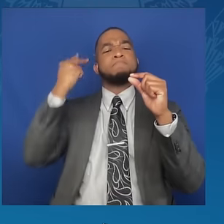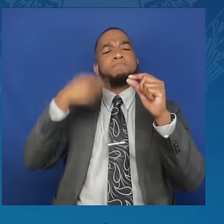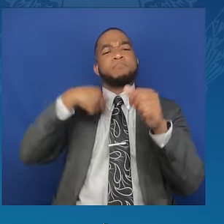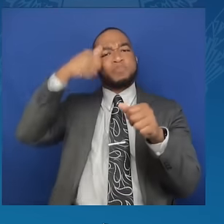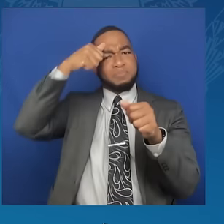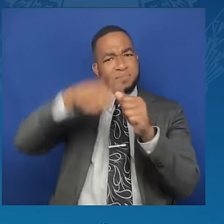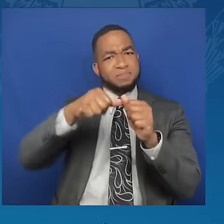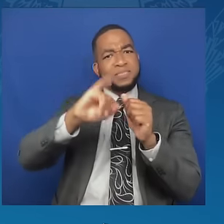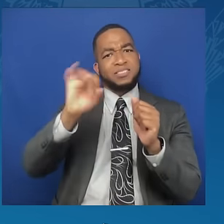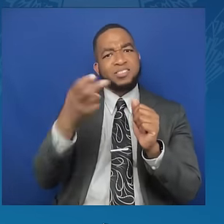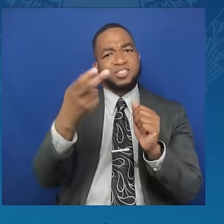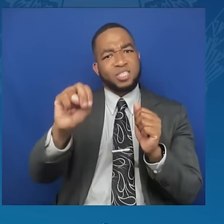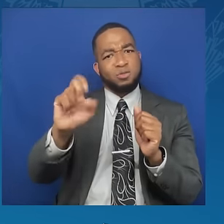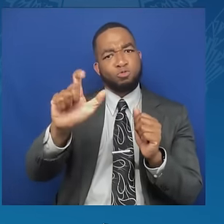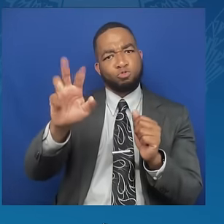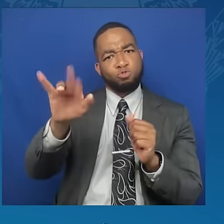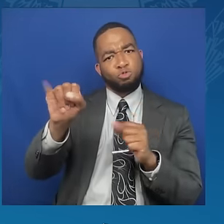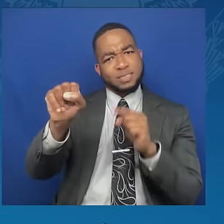John,